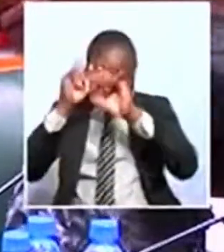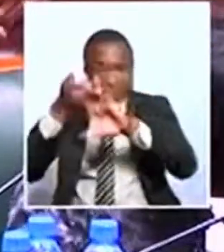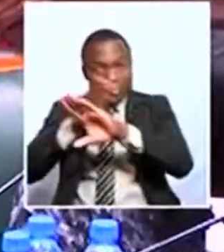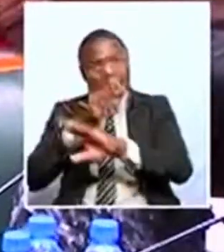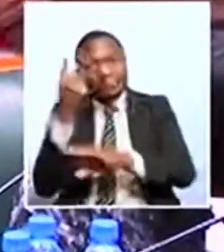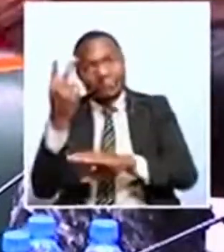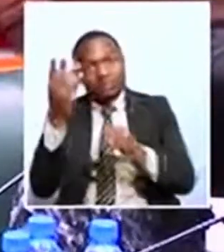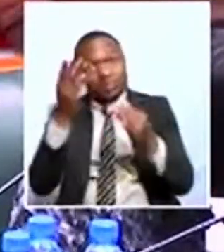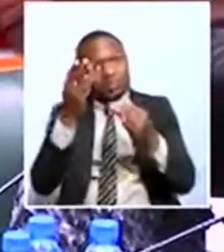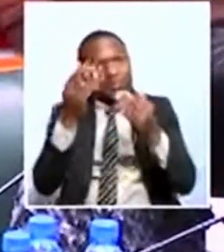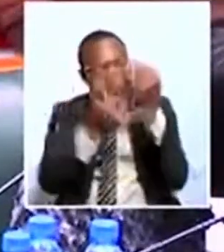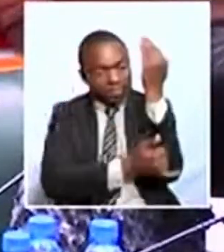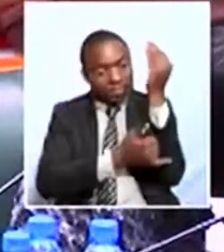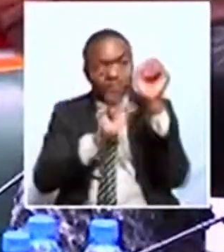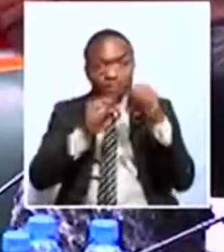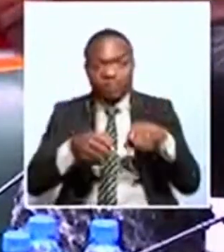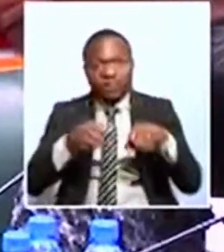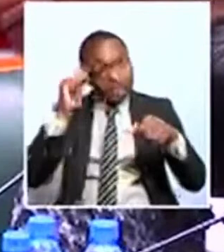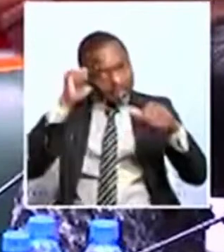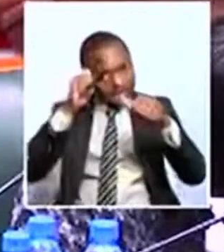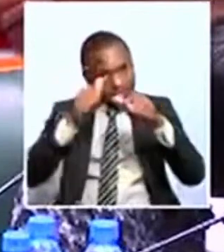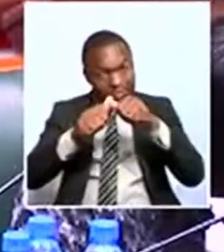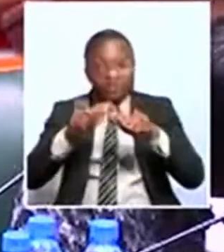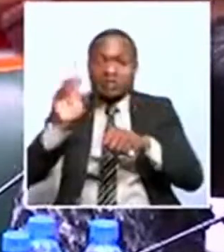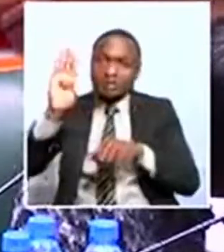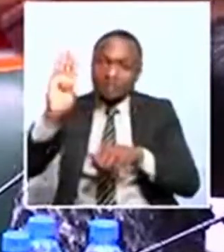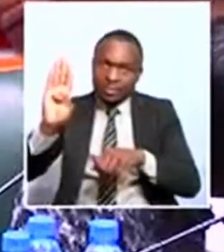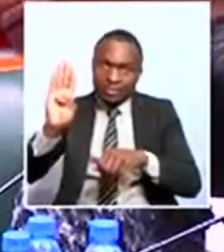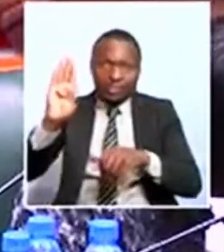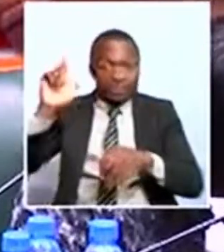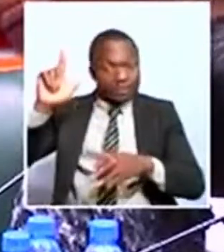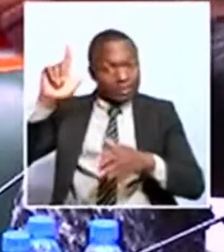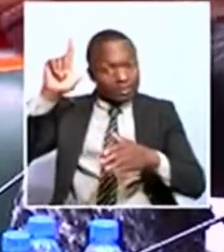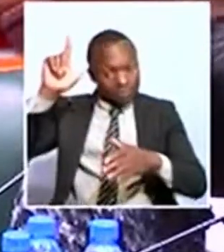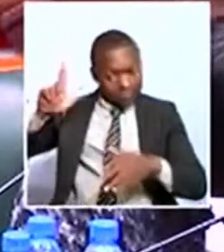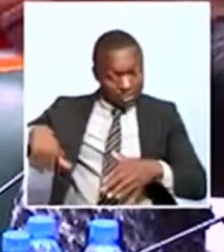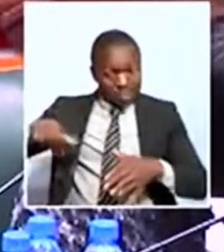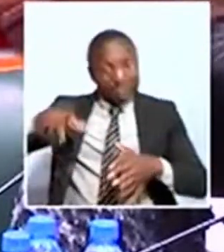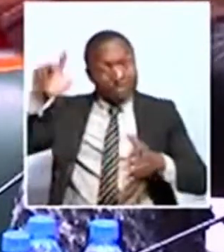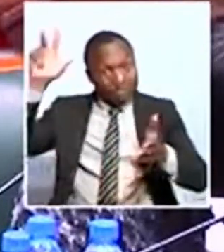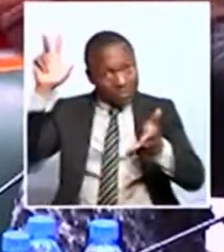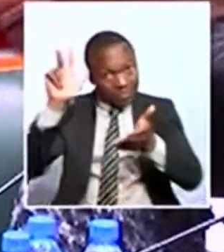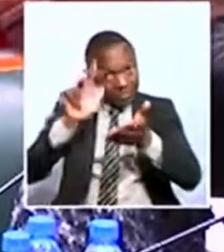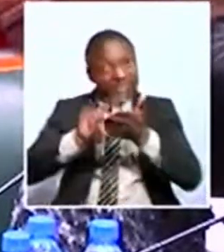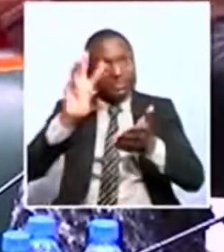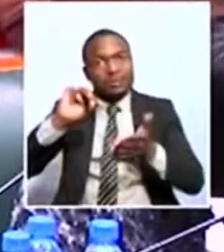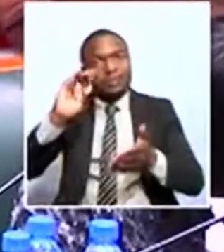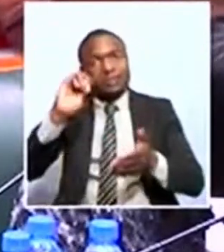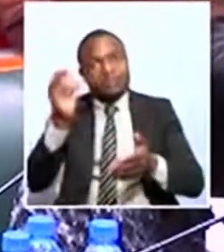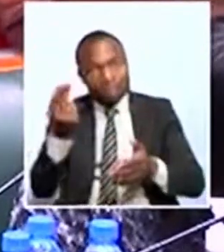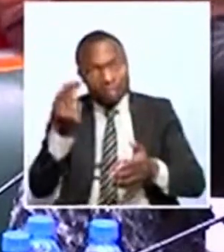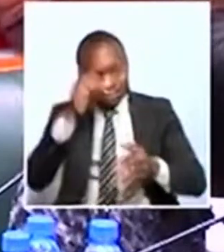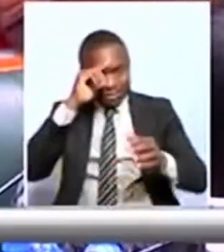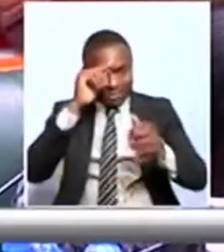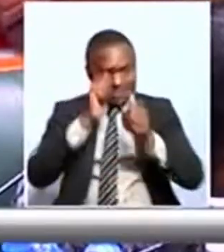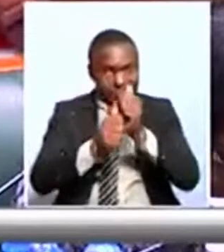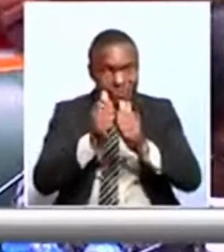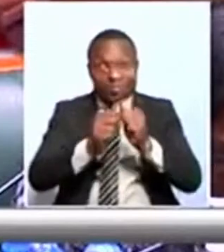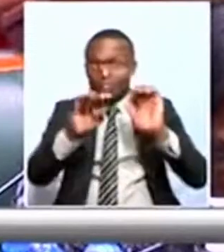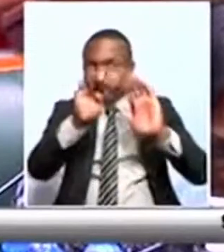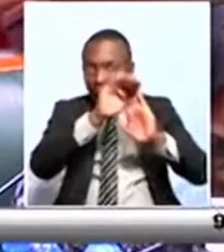countries can engage. B, the delay in signing the MOU has been due to the